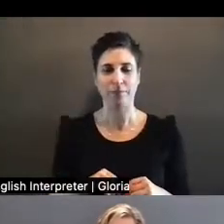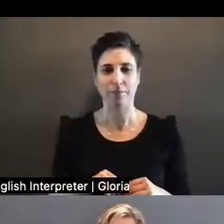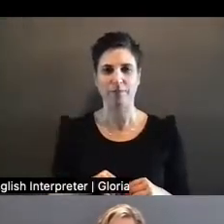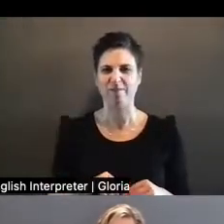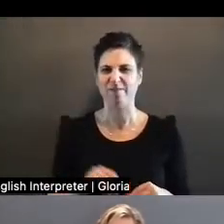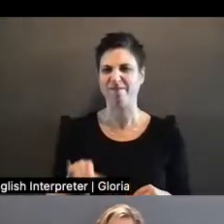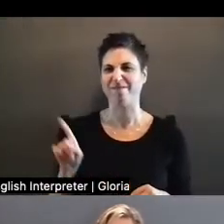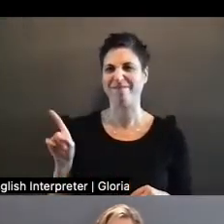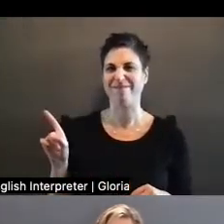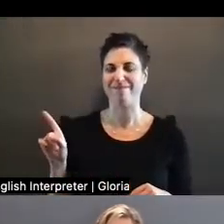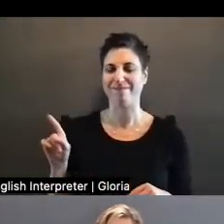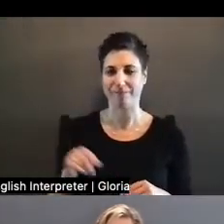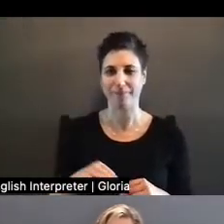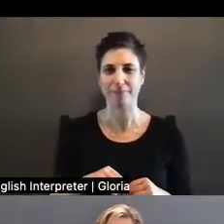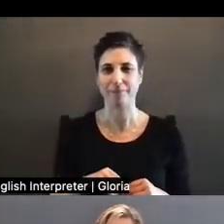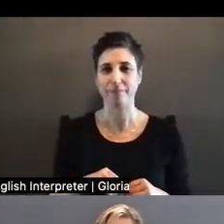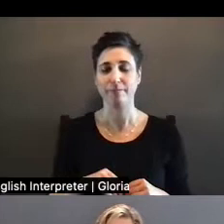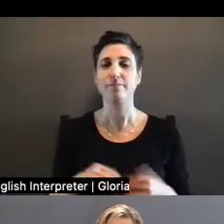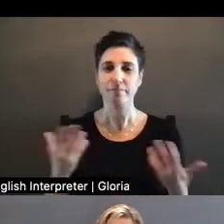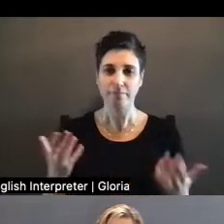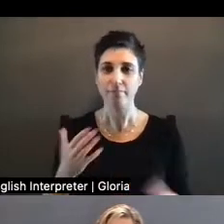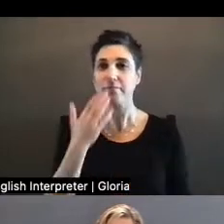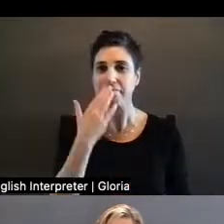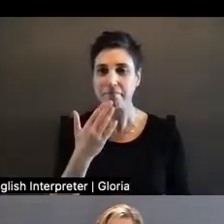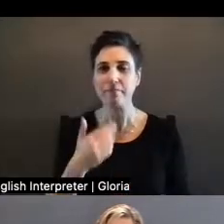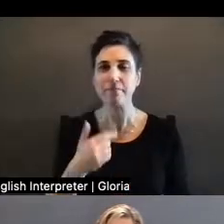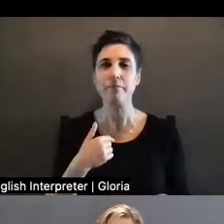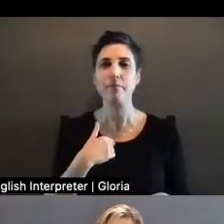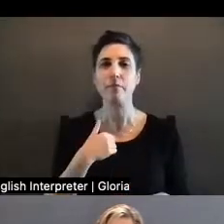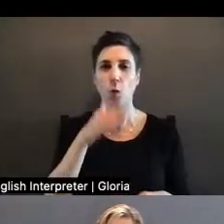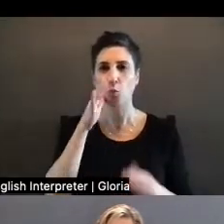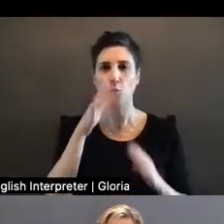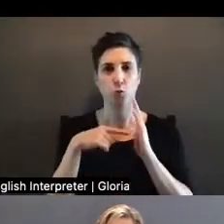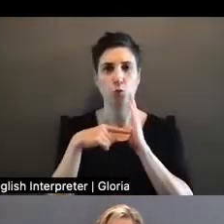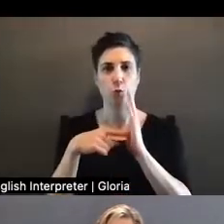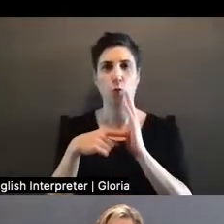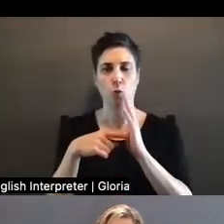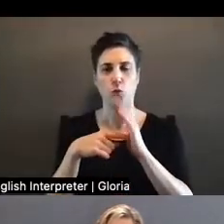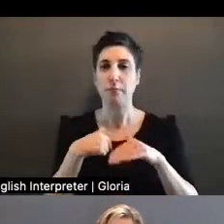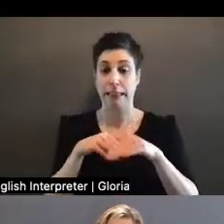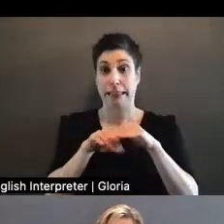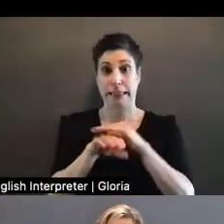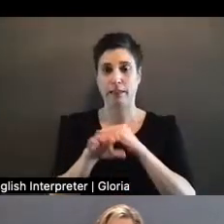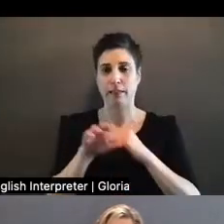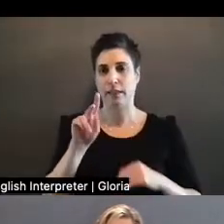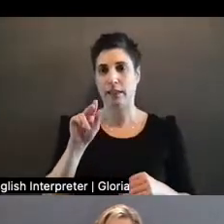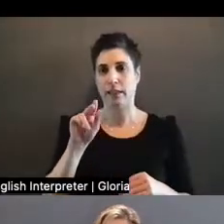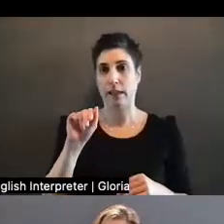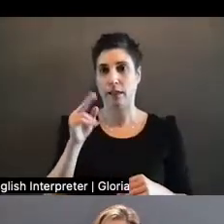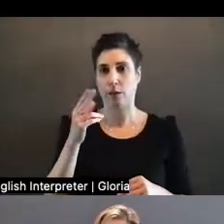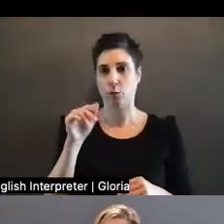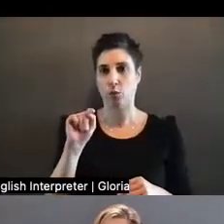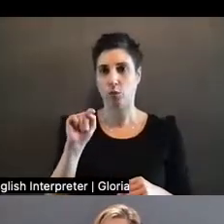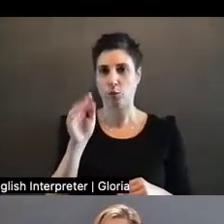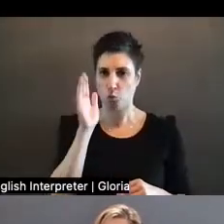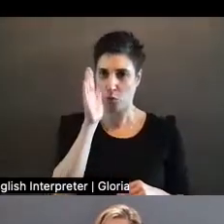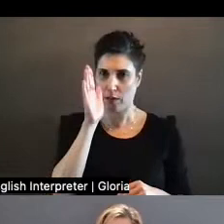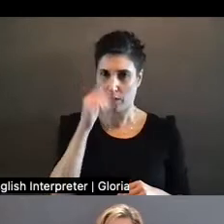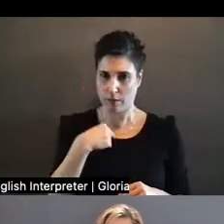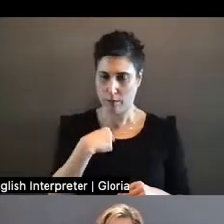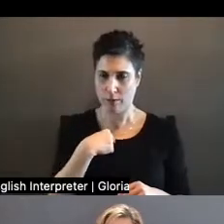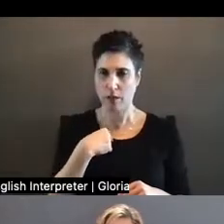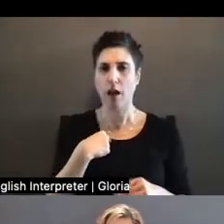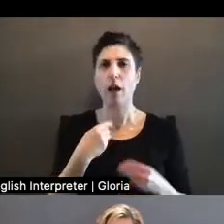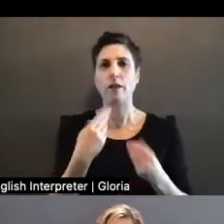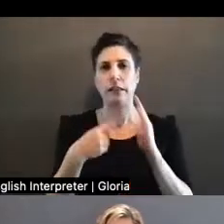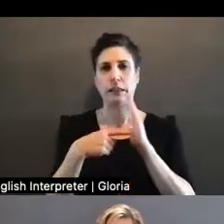Thank you. So I'm going to show in just a second, I'm going to log into Kahoot and show an example of